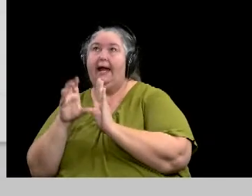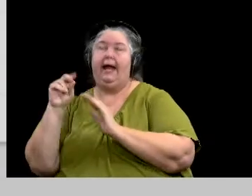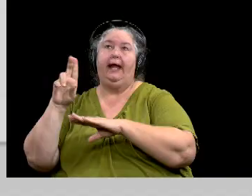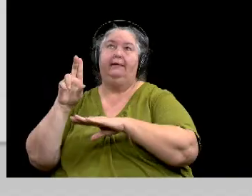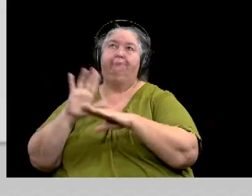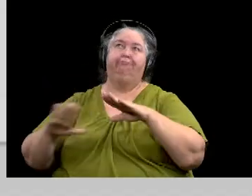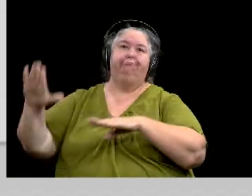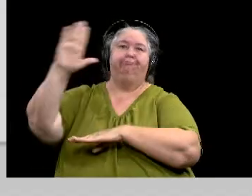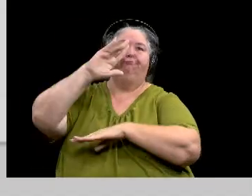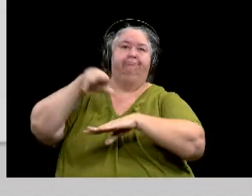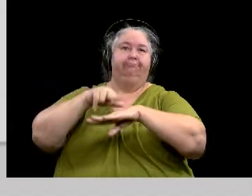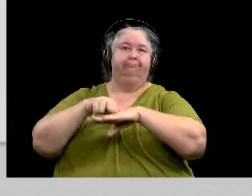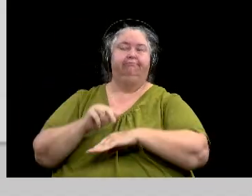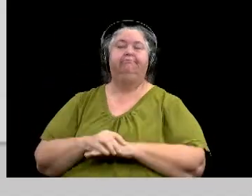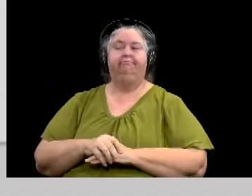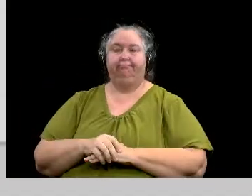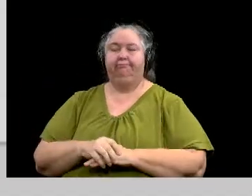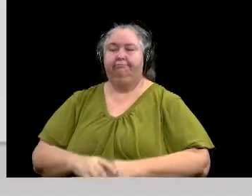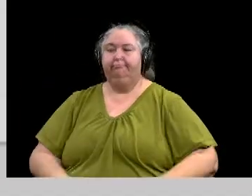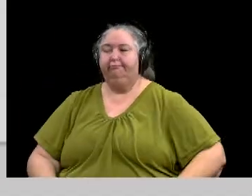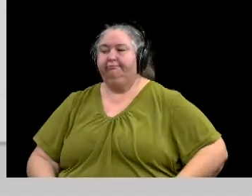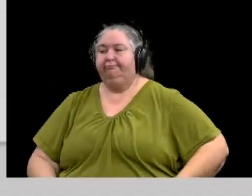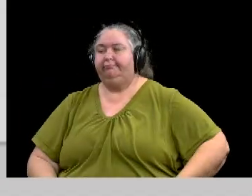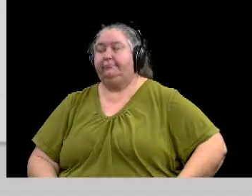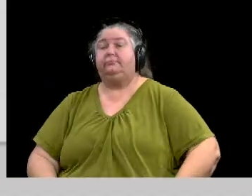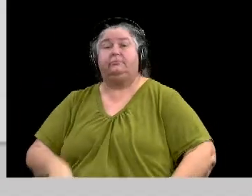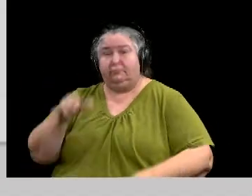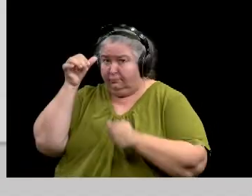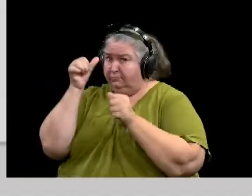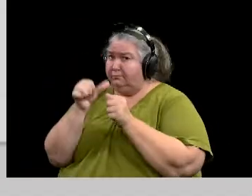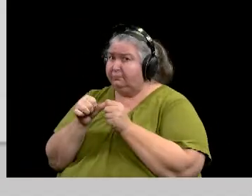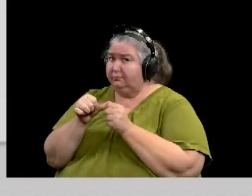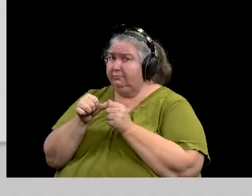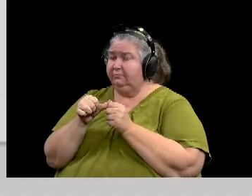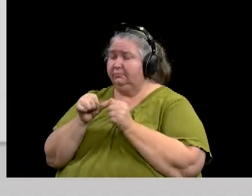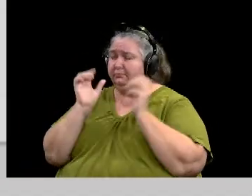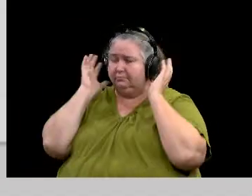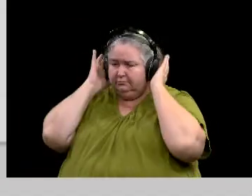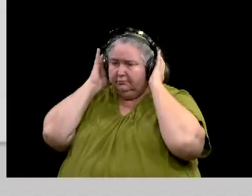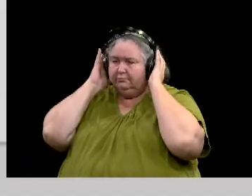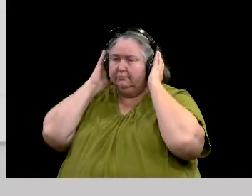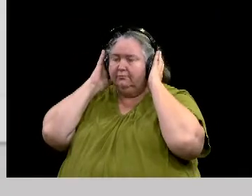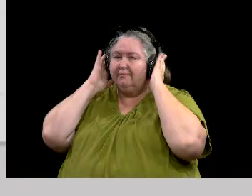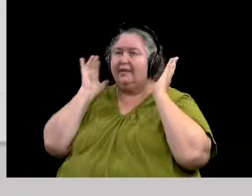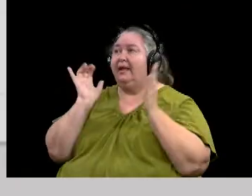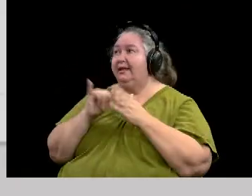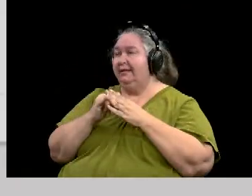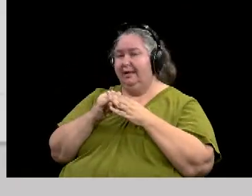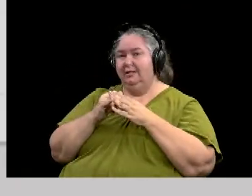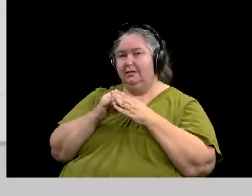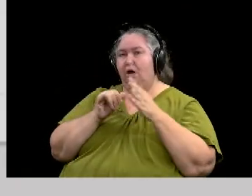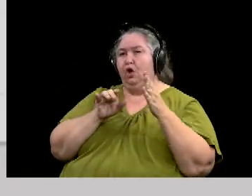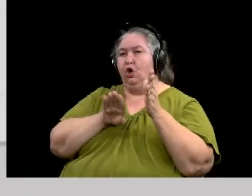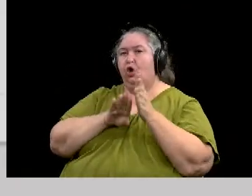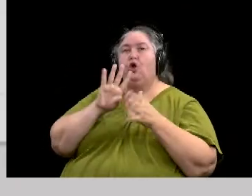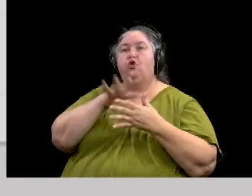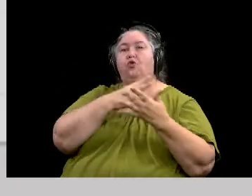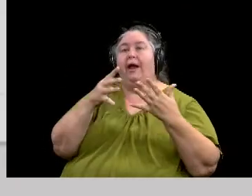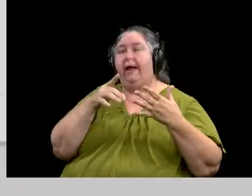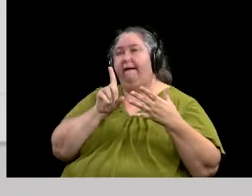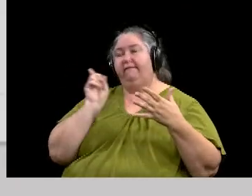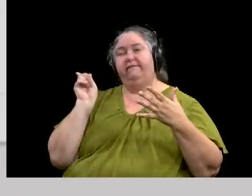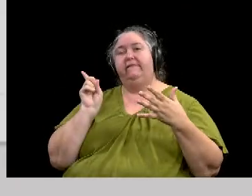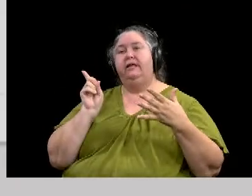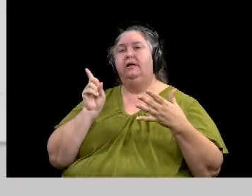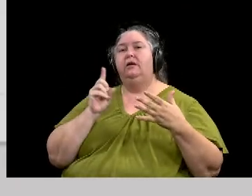So remember that this line graph represents new cases per day per 100,000 in population. So this is an